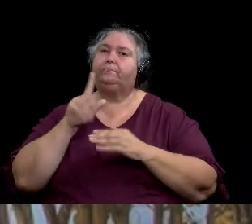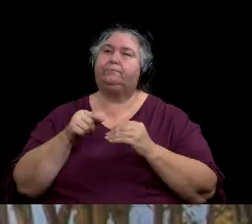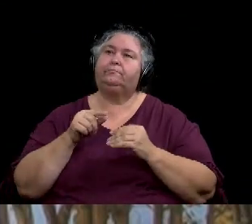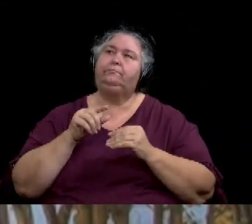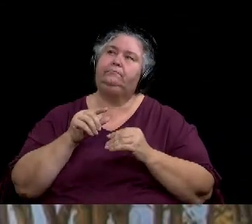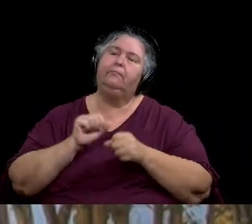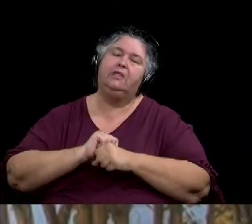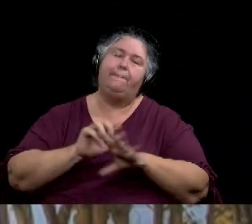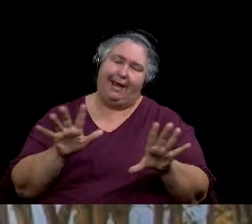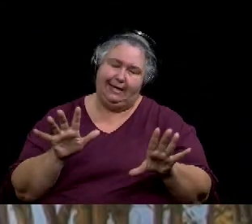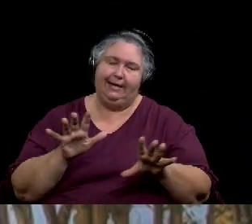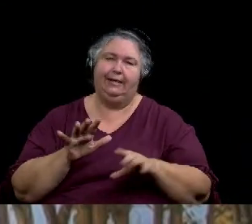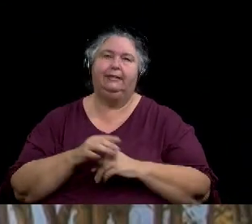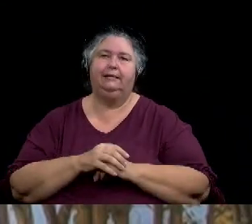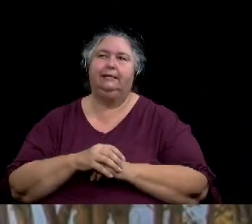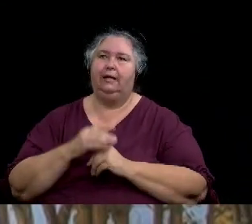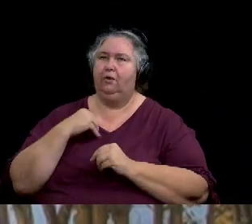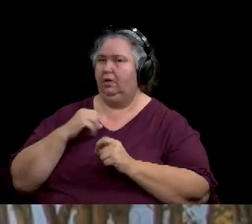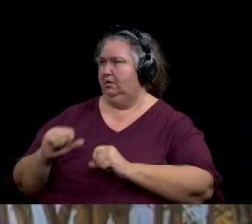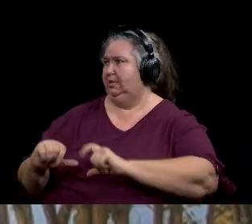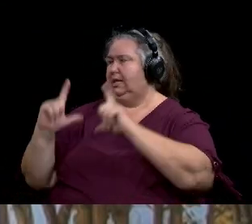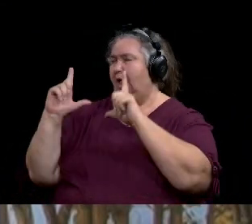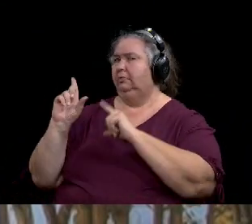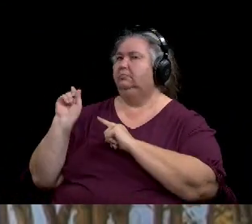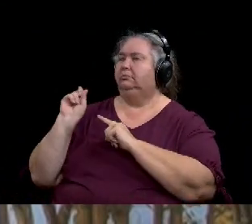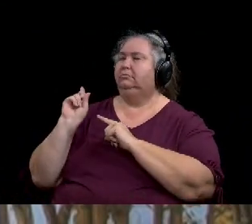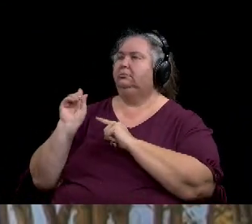to get a few slides up here as well.